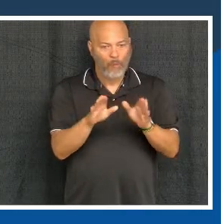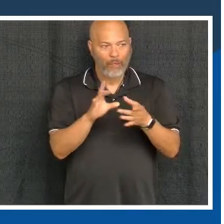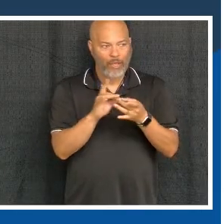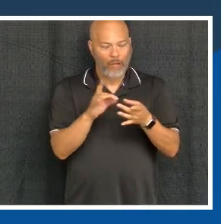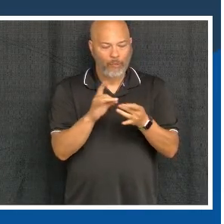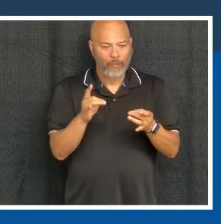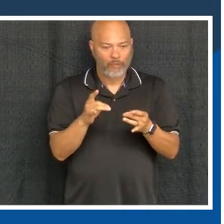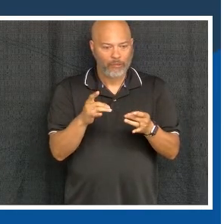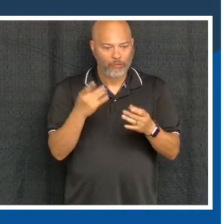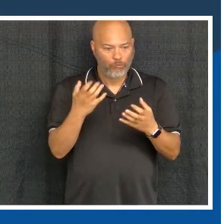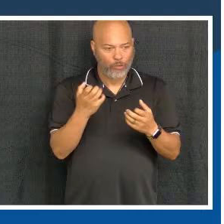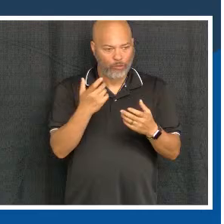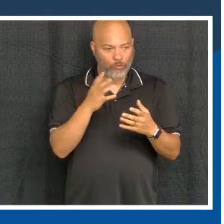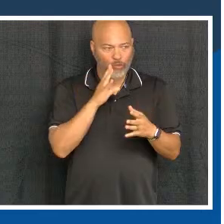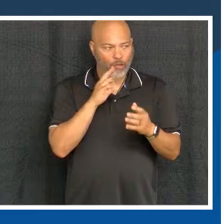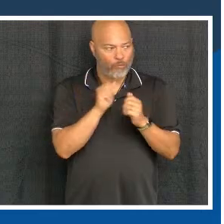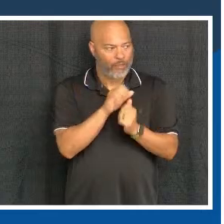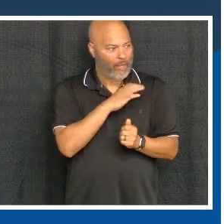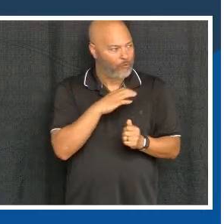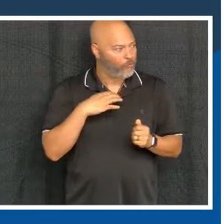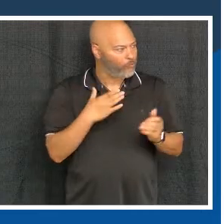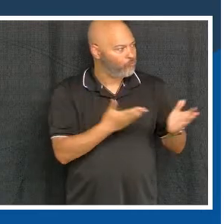Any member of the public wish to address the council?